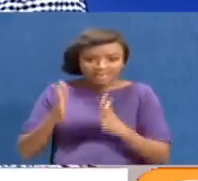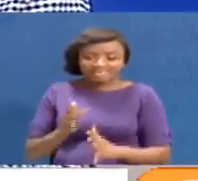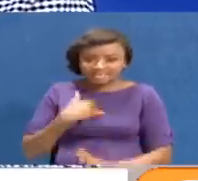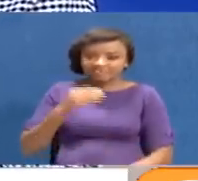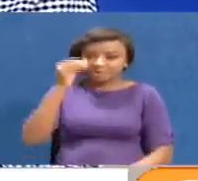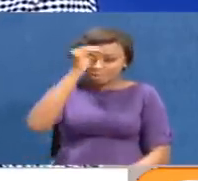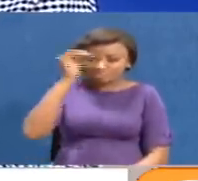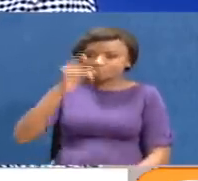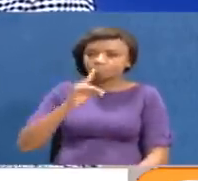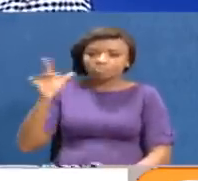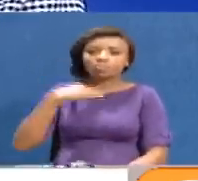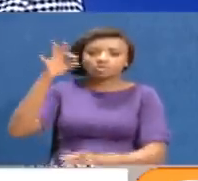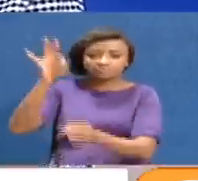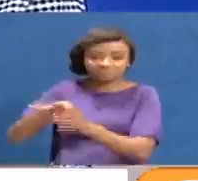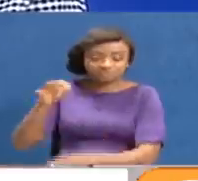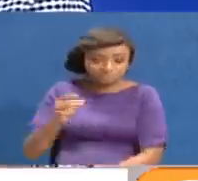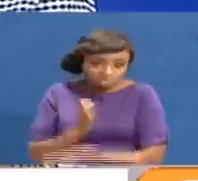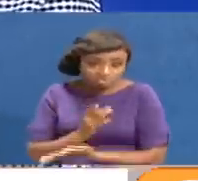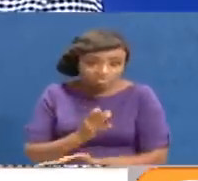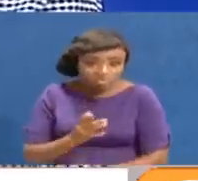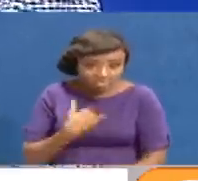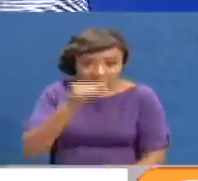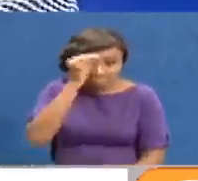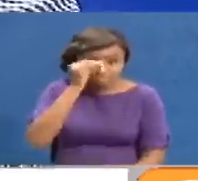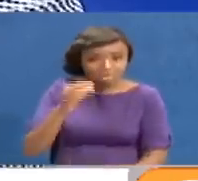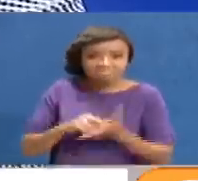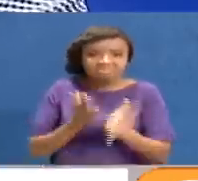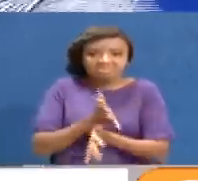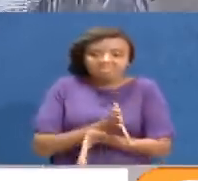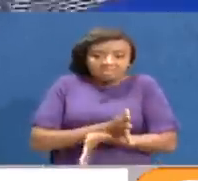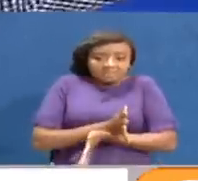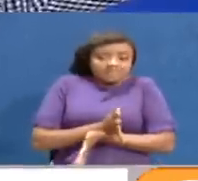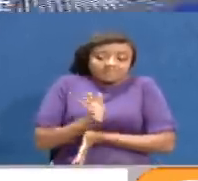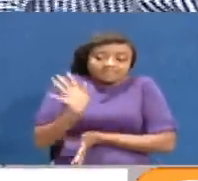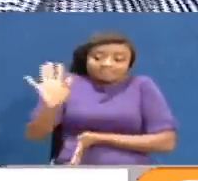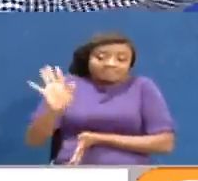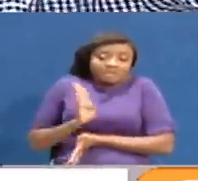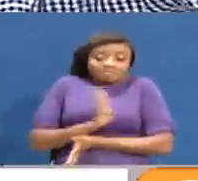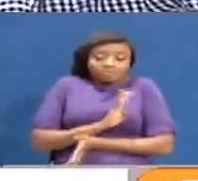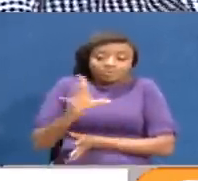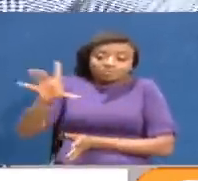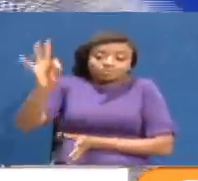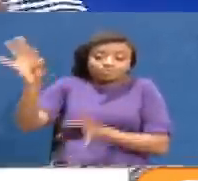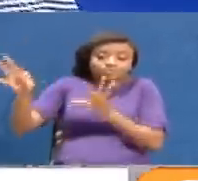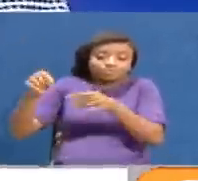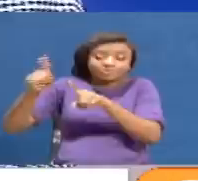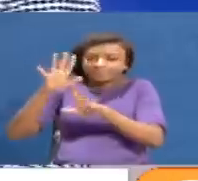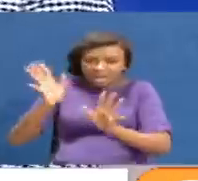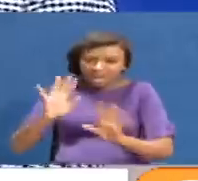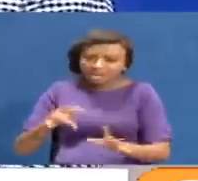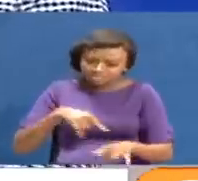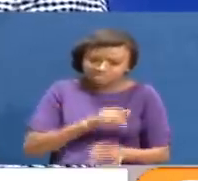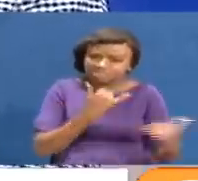say, right? In some way. They don't just sit back and say, let a body come and manage for our soccer. They have a